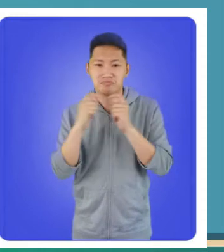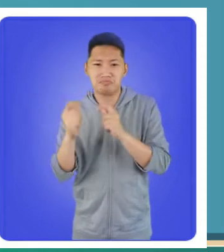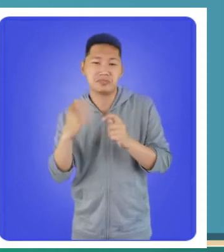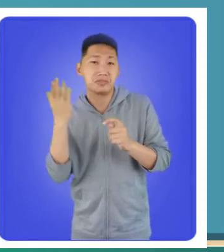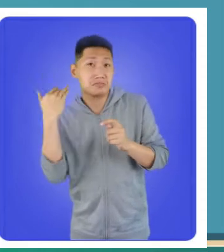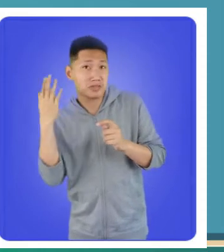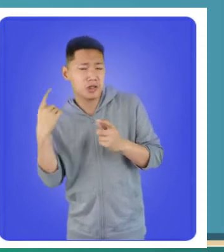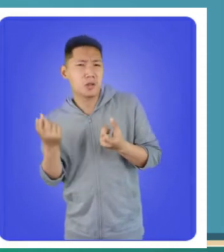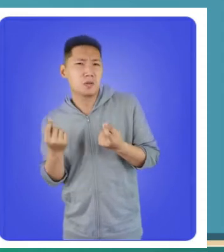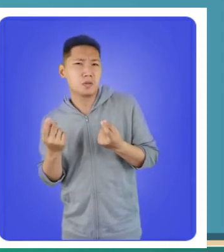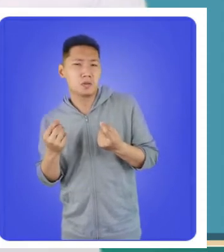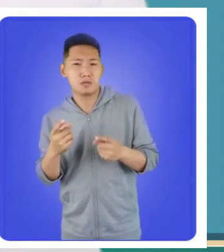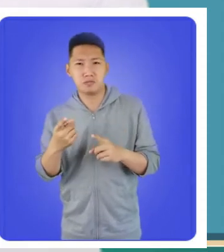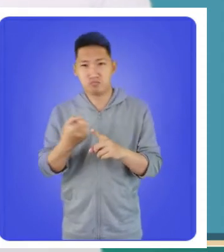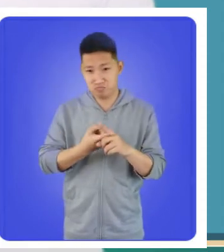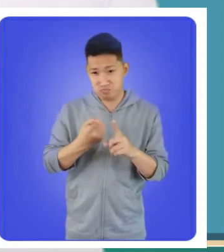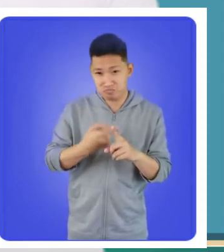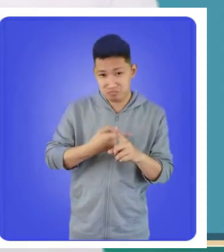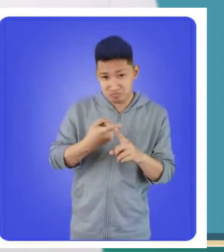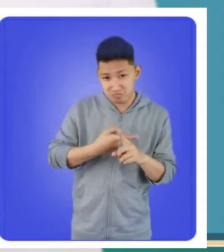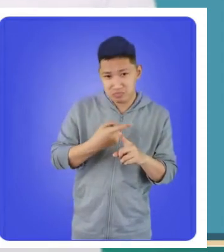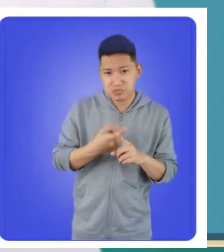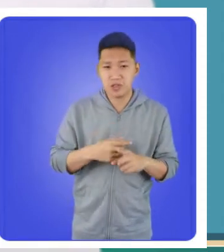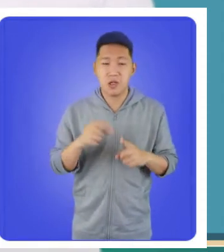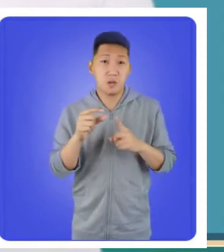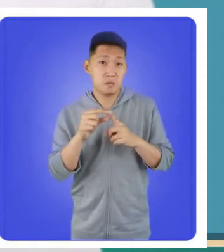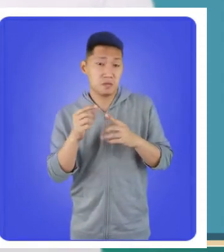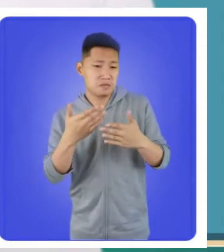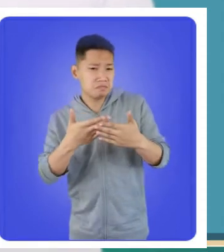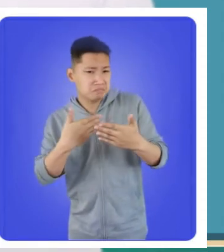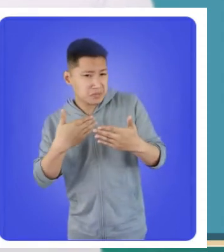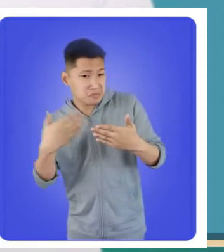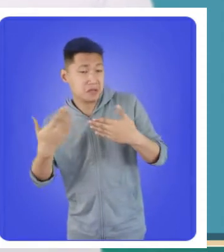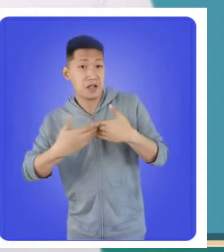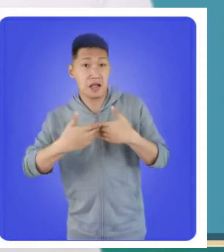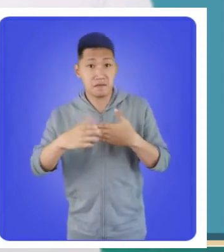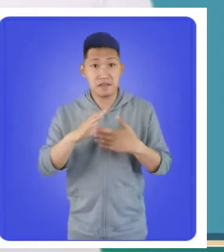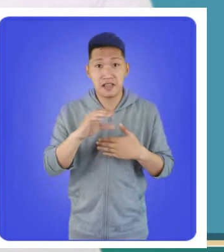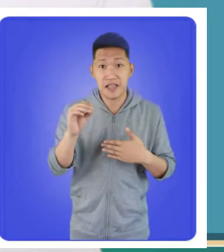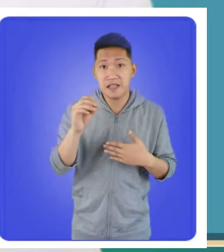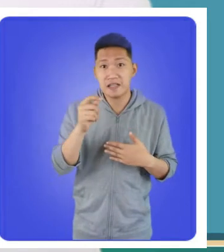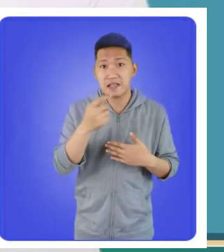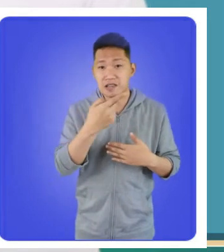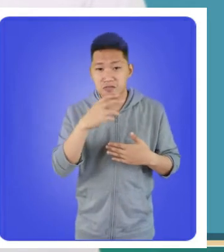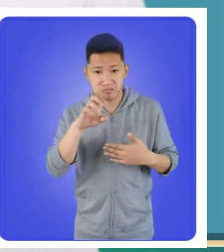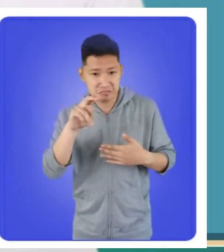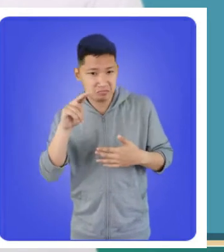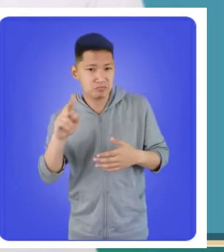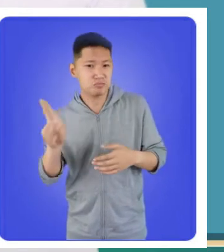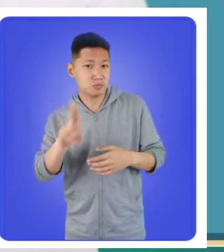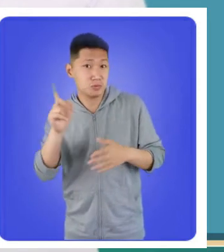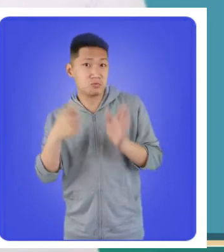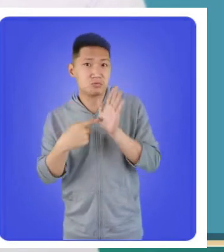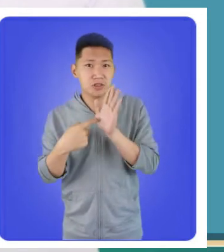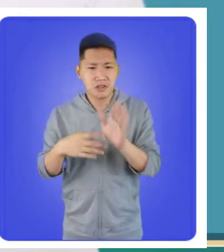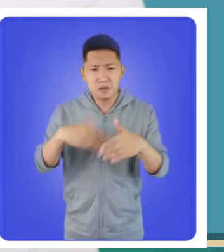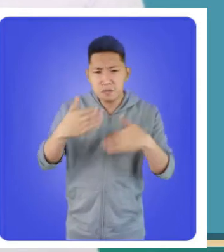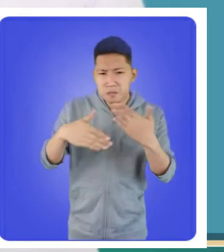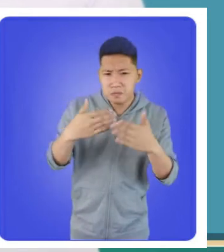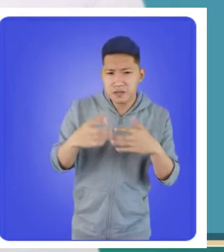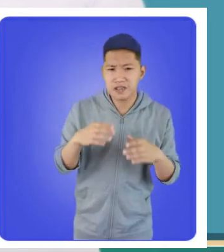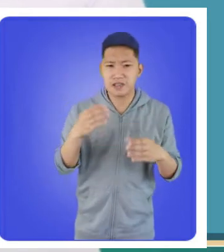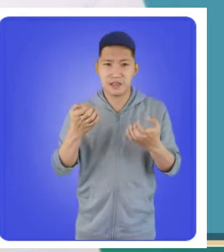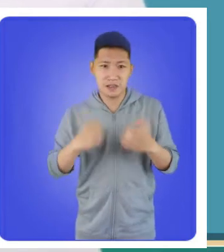been for the past month. The words before, after, and then are used to show sequence